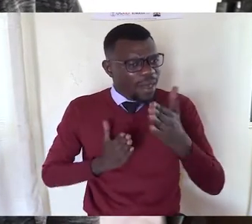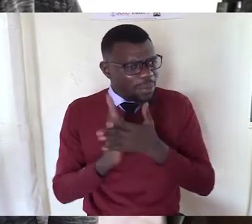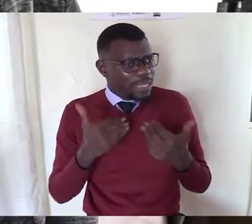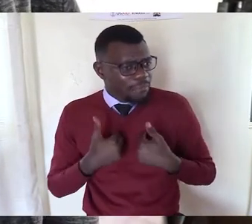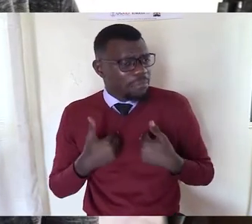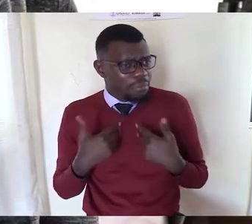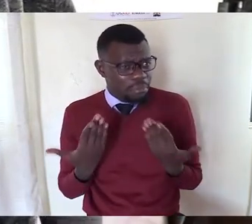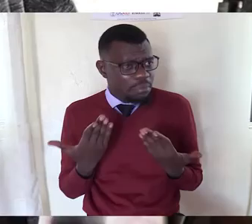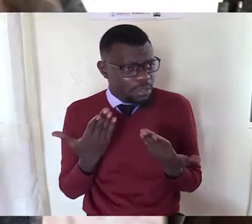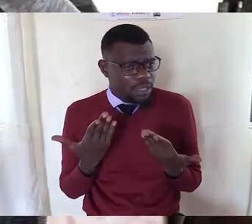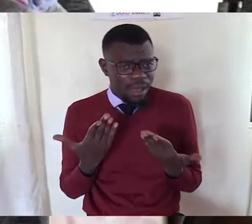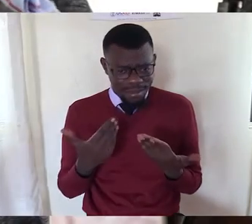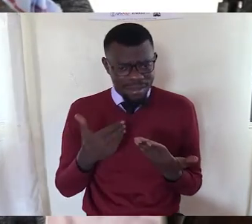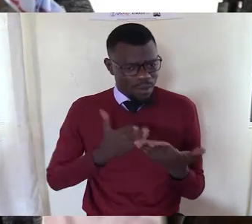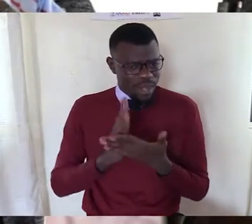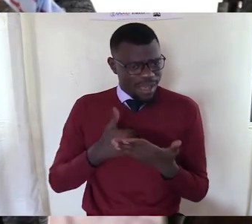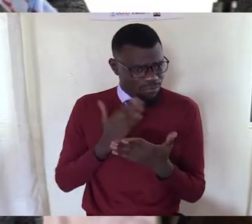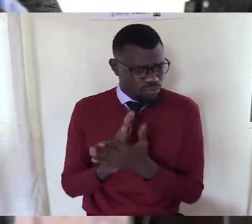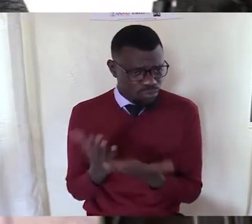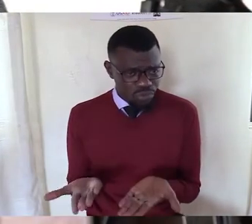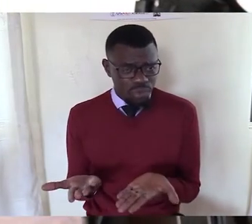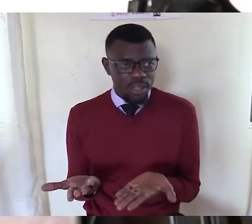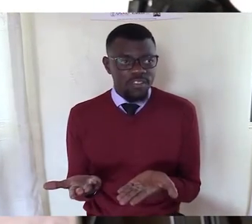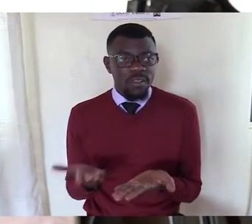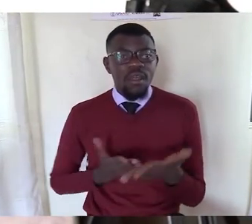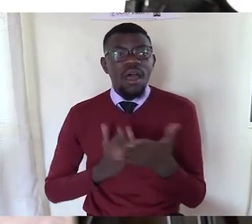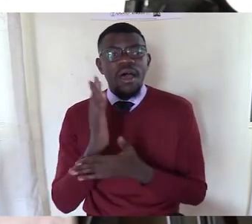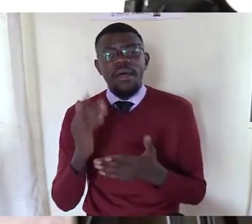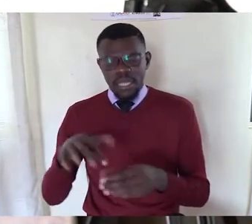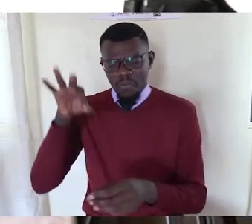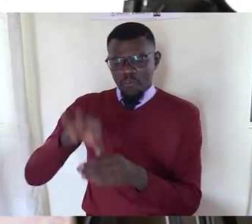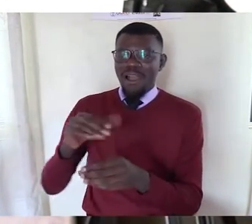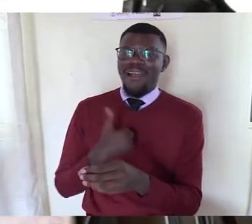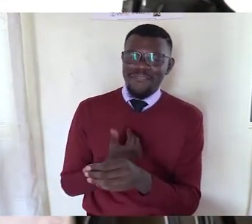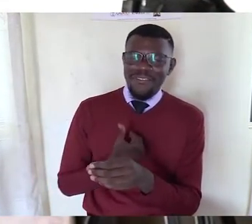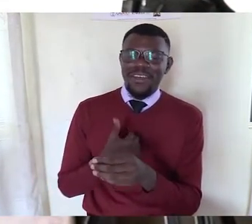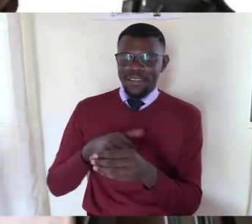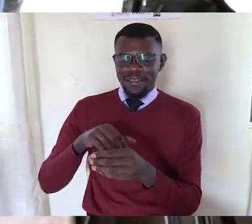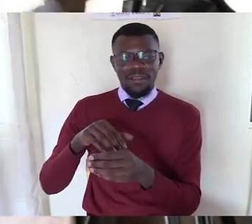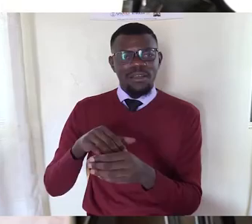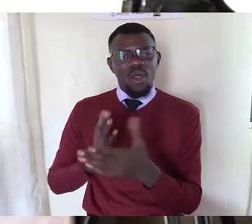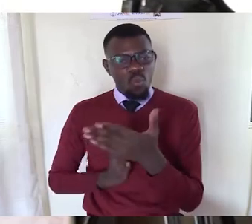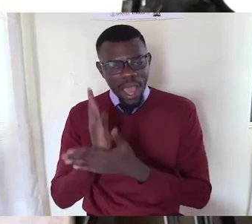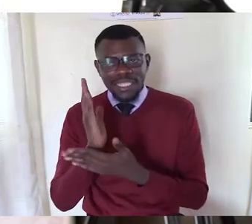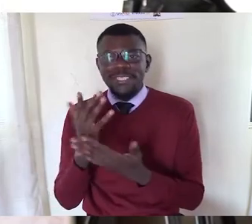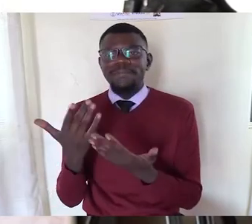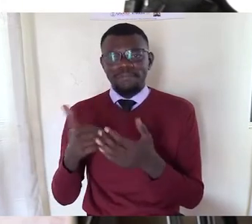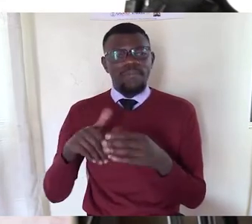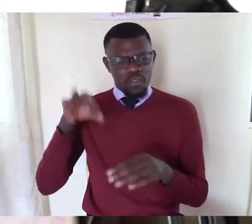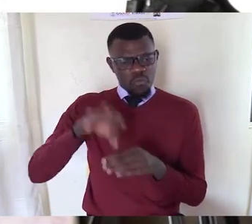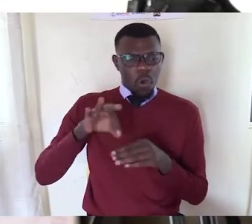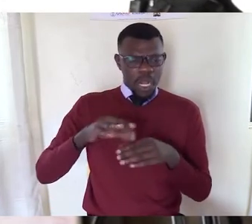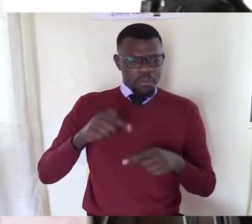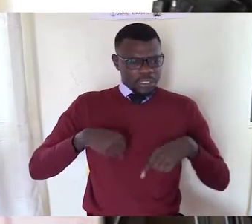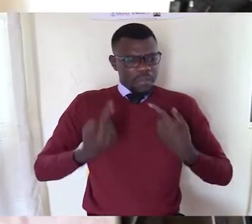haki. Si tuna haki pia sisi. Tuna haki ya kupiga kura, tuna haki ya kuchaguliwa, na tuna haki